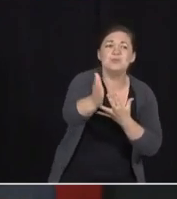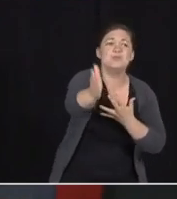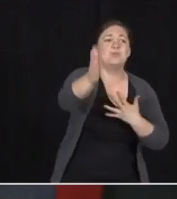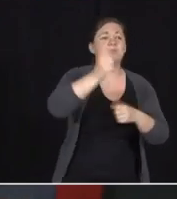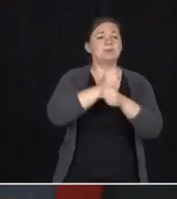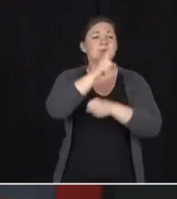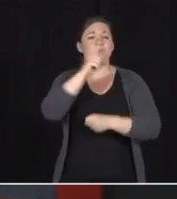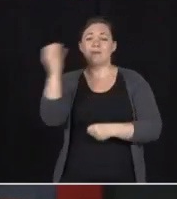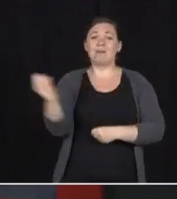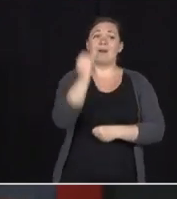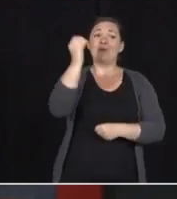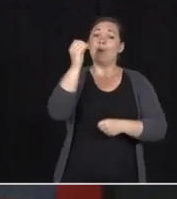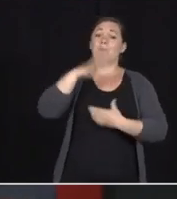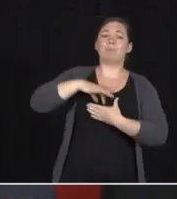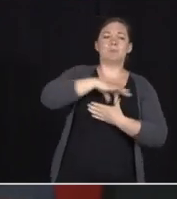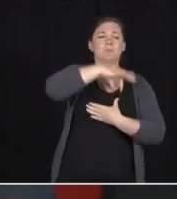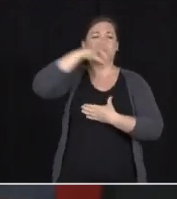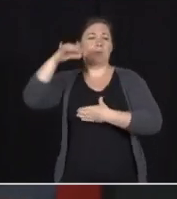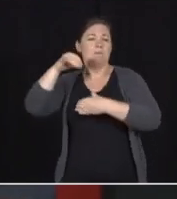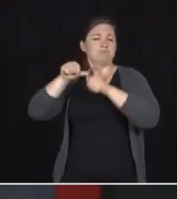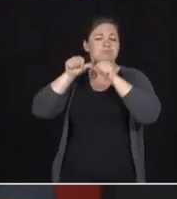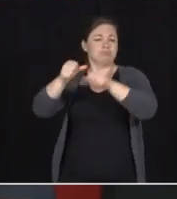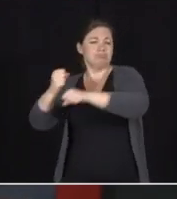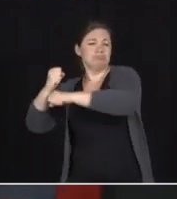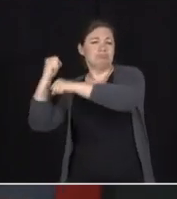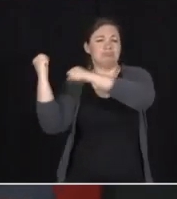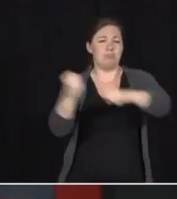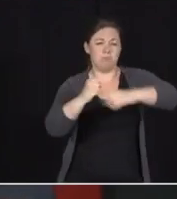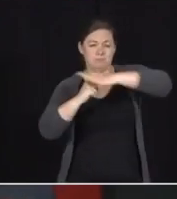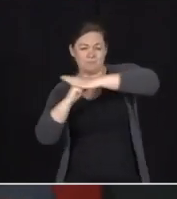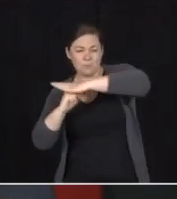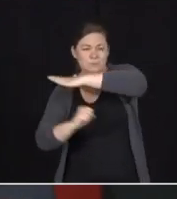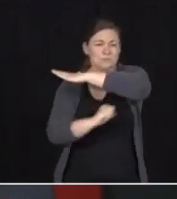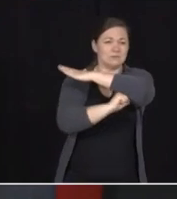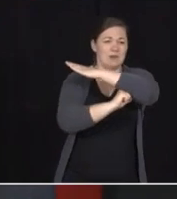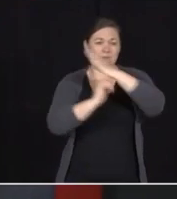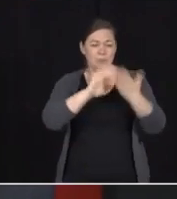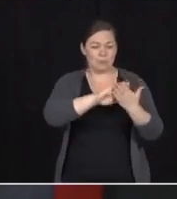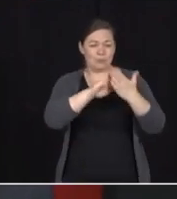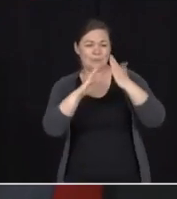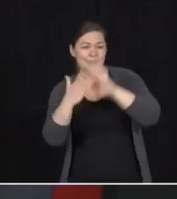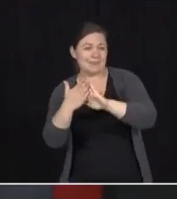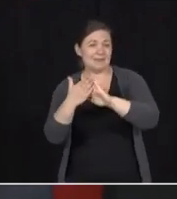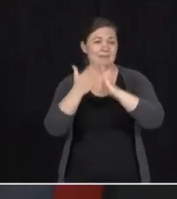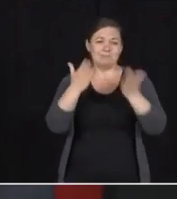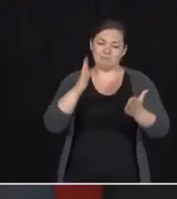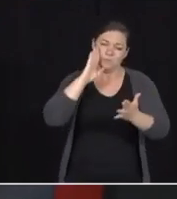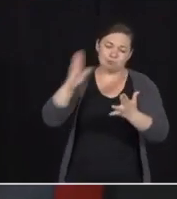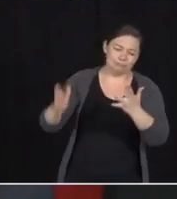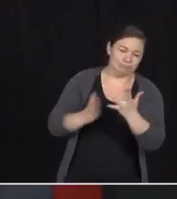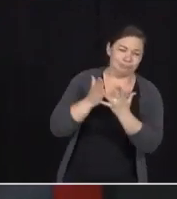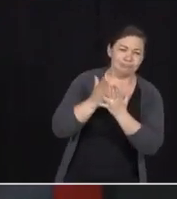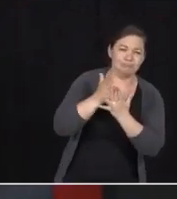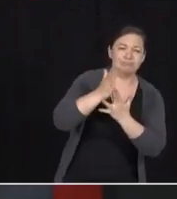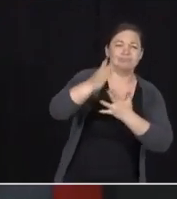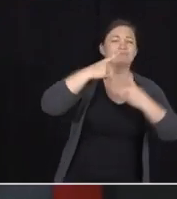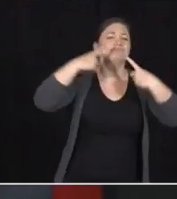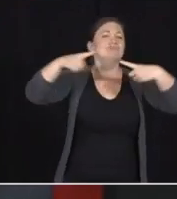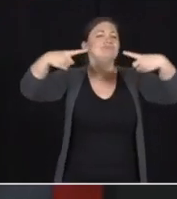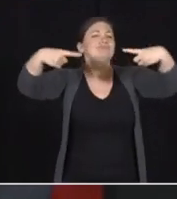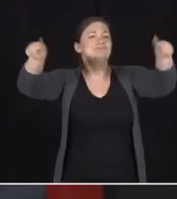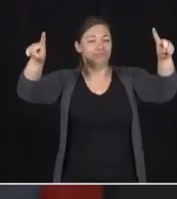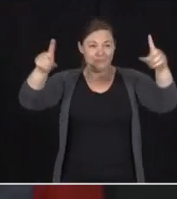spirit strengthens the foundations of our communities and helps see us through the recovery to come. Thank